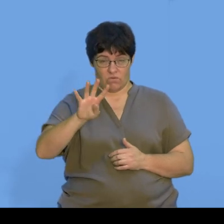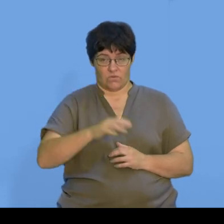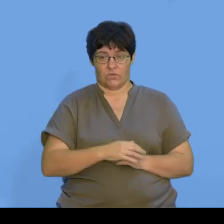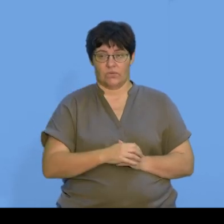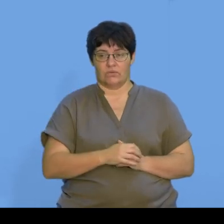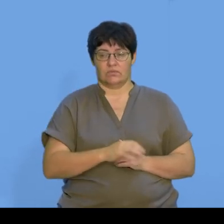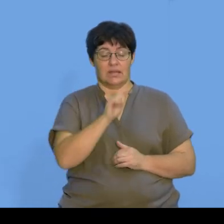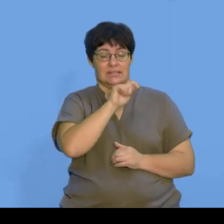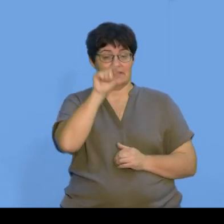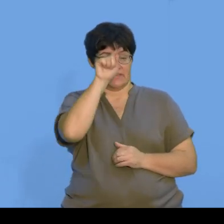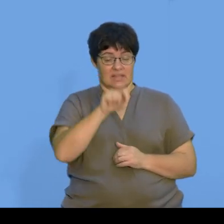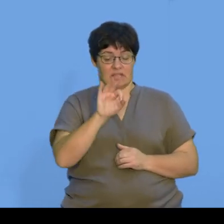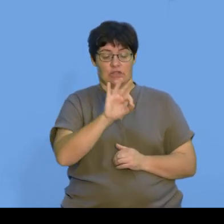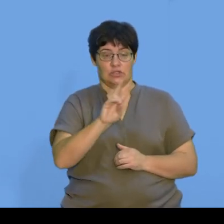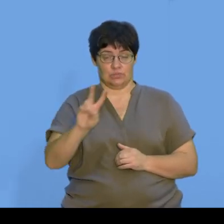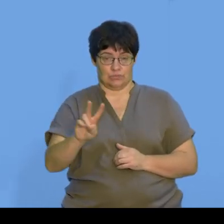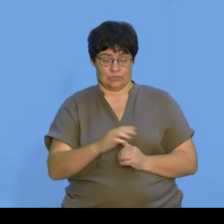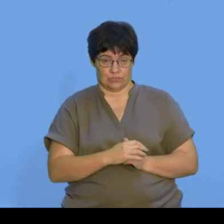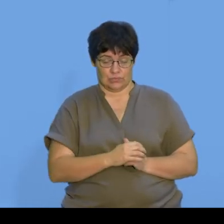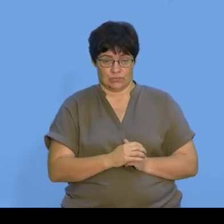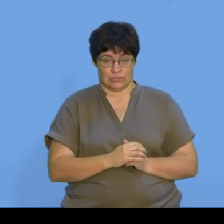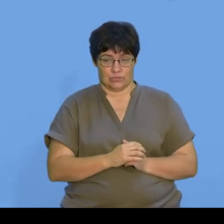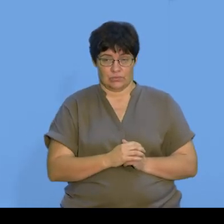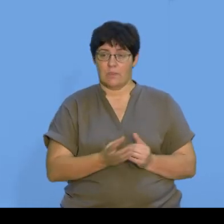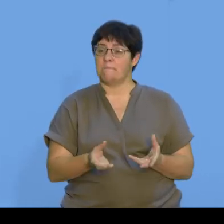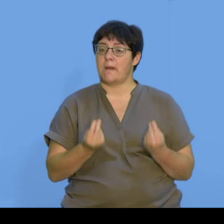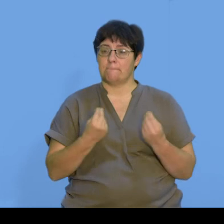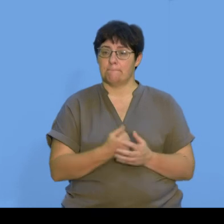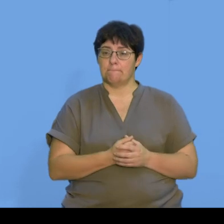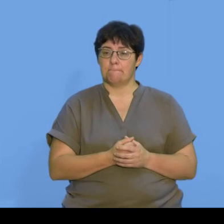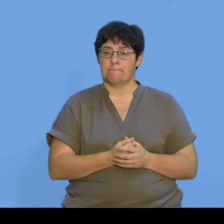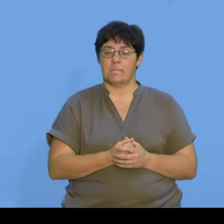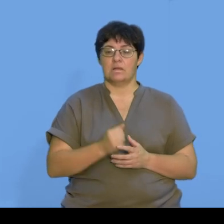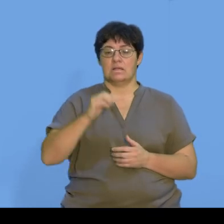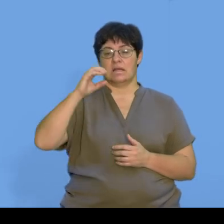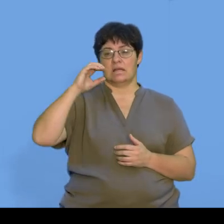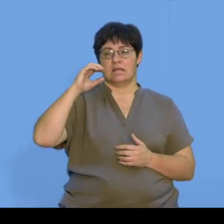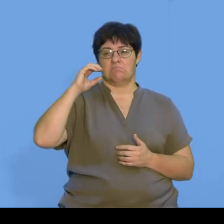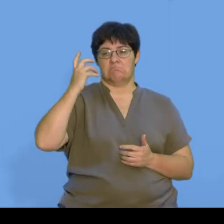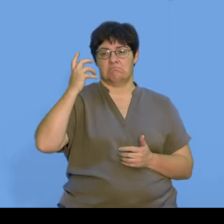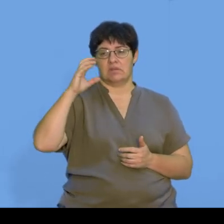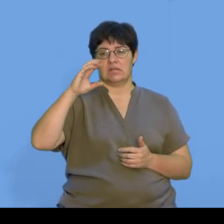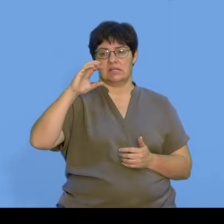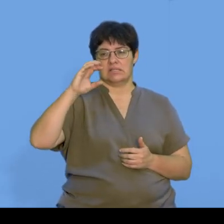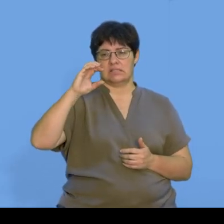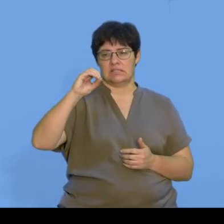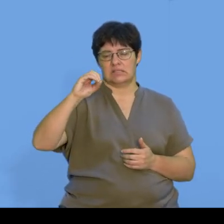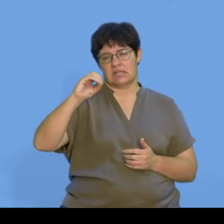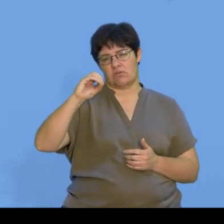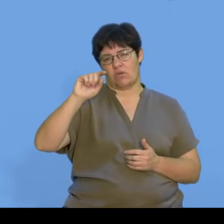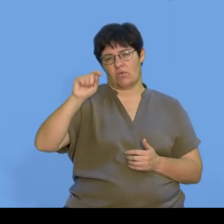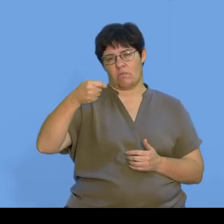25.4, okay, divided by 32, okay? What do we get as a decimal fraction, 2 decimal